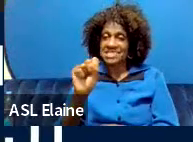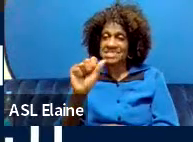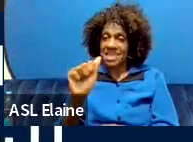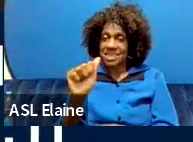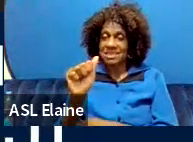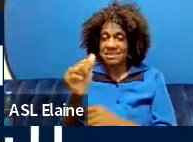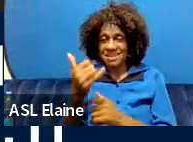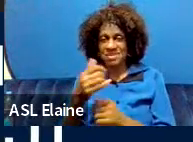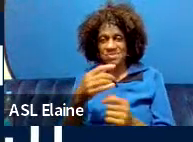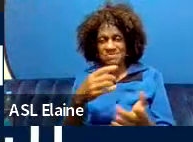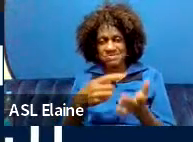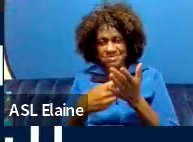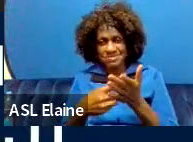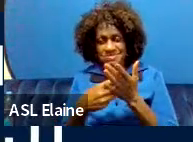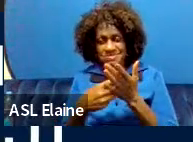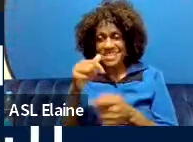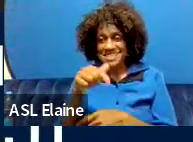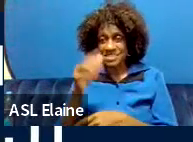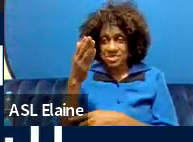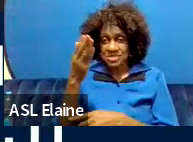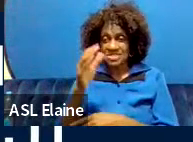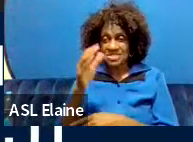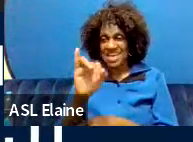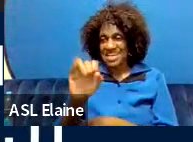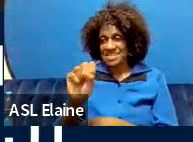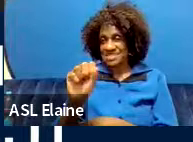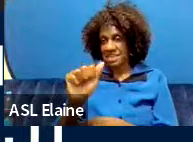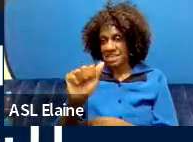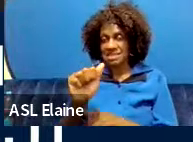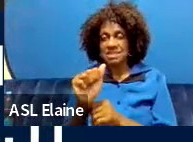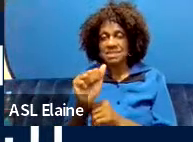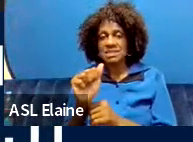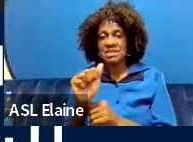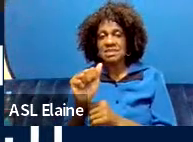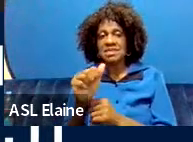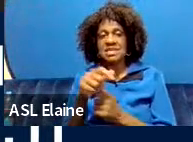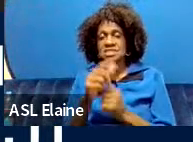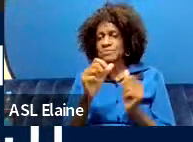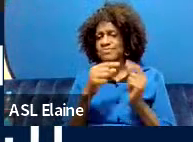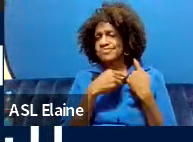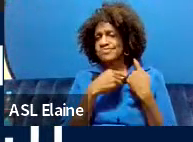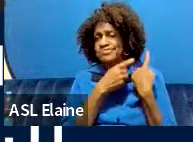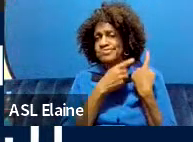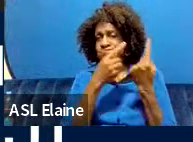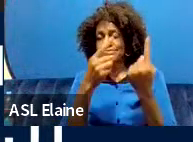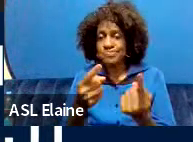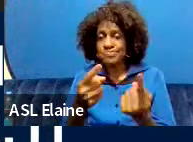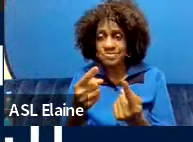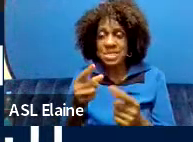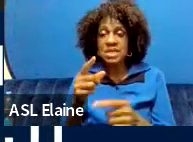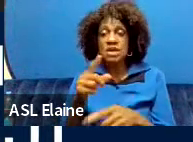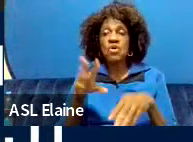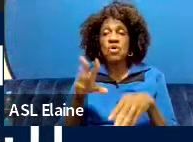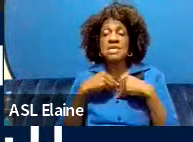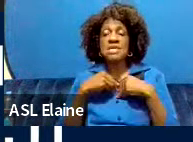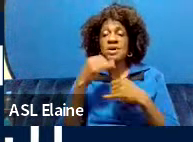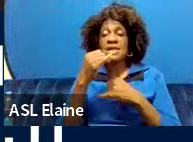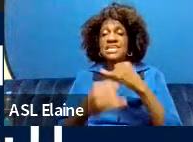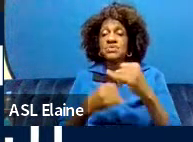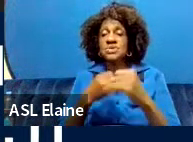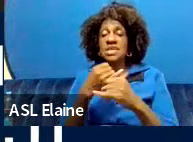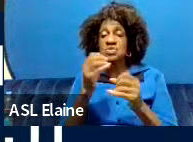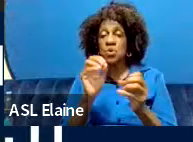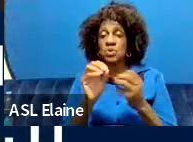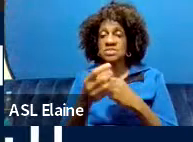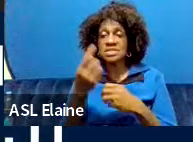to it frequently in this presentation. And it's a long-standing global icon adopted by the International Organization